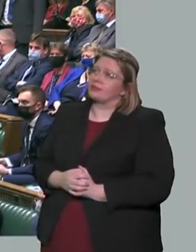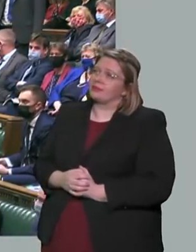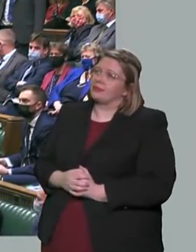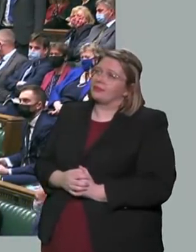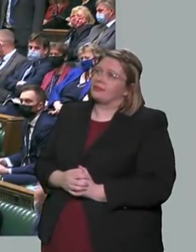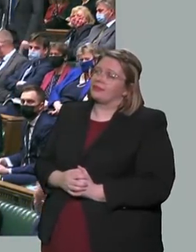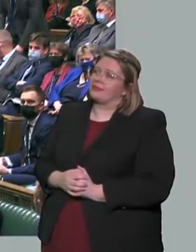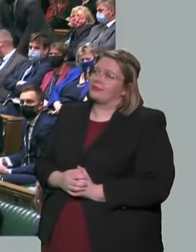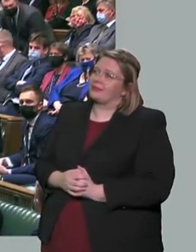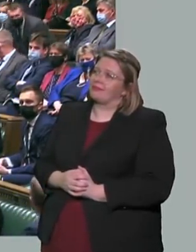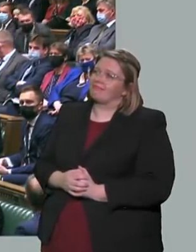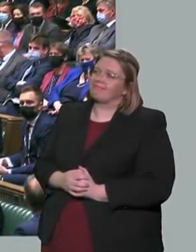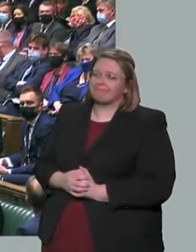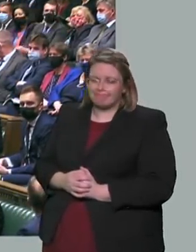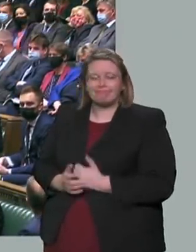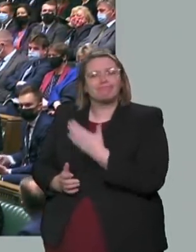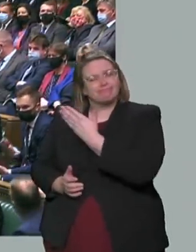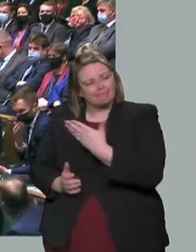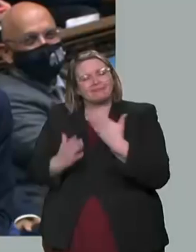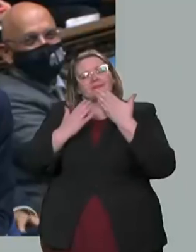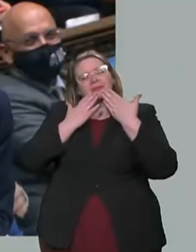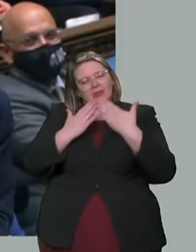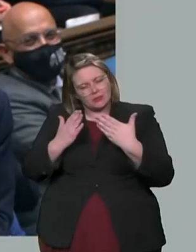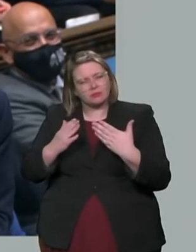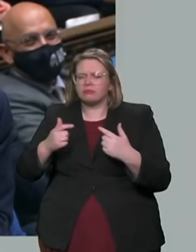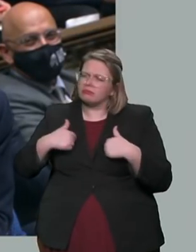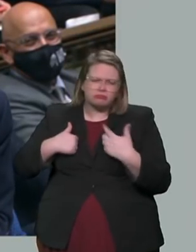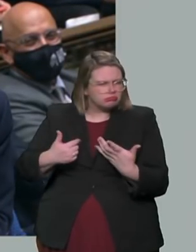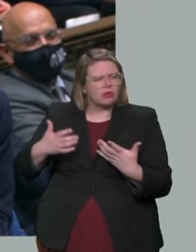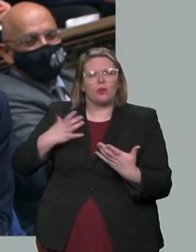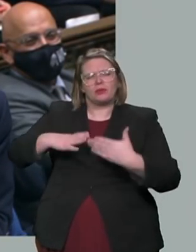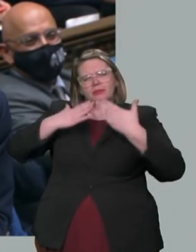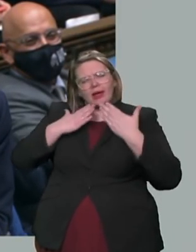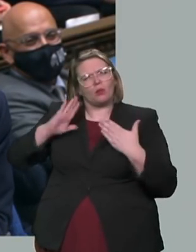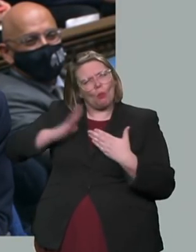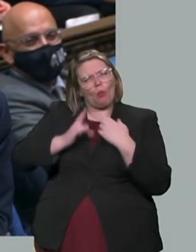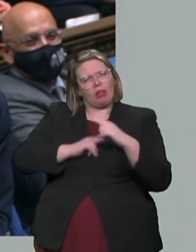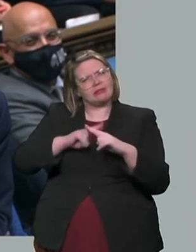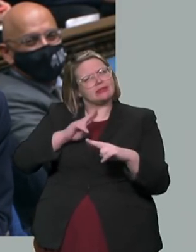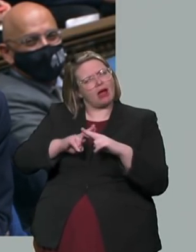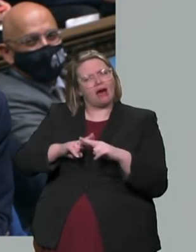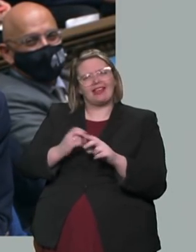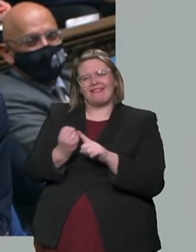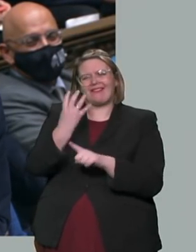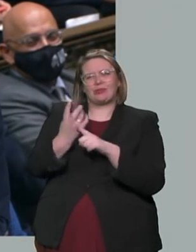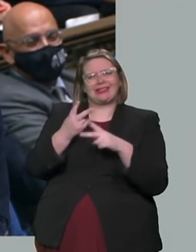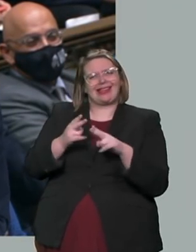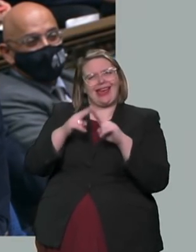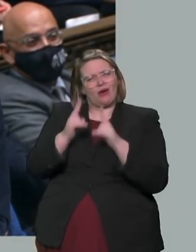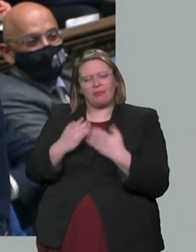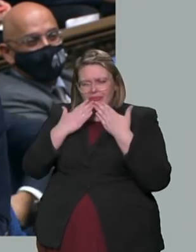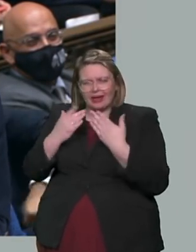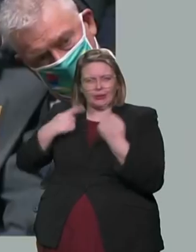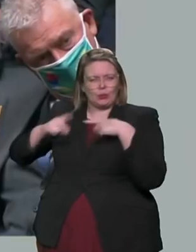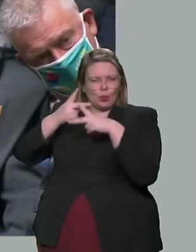Well, can I thank him very much and say that I want to thank all the staff at Fountain Care Home and everything that they've been